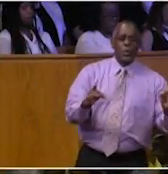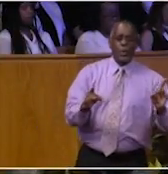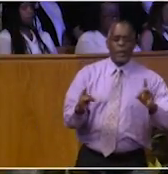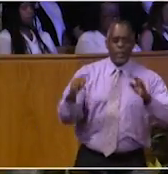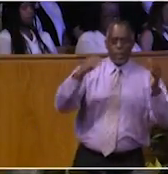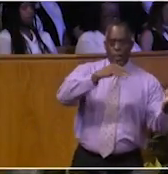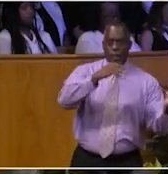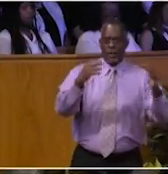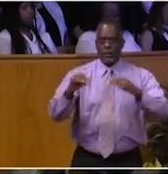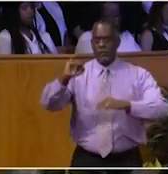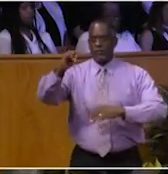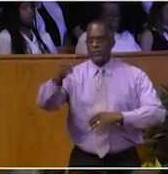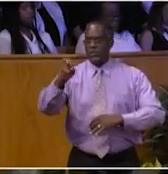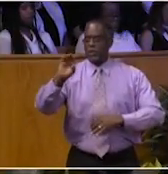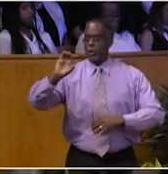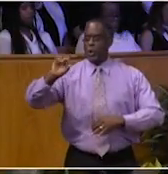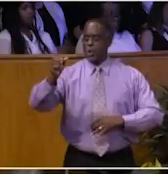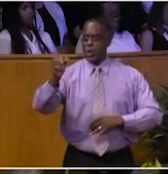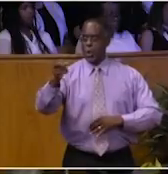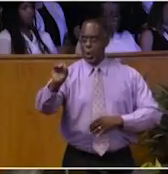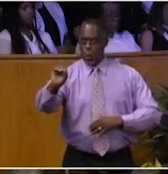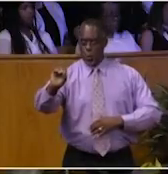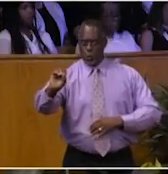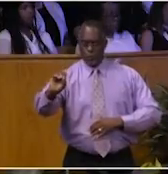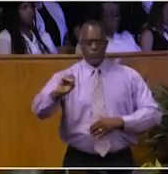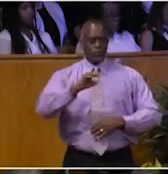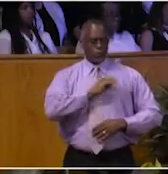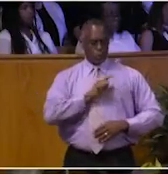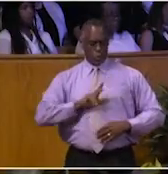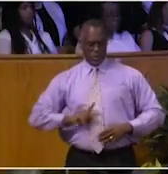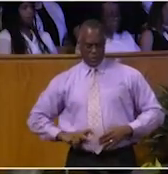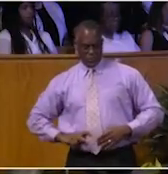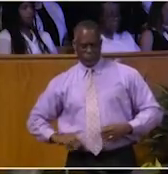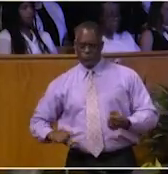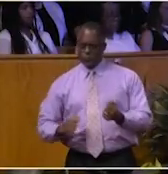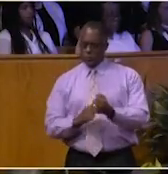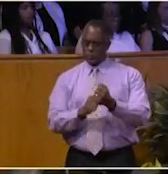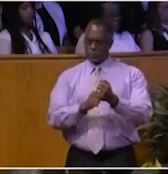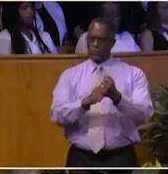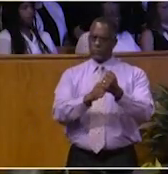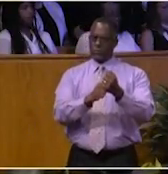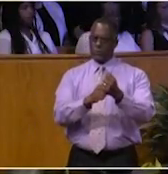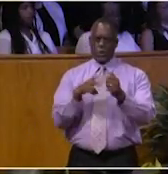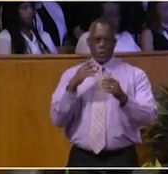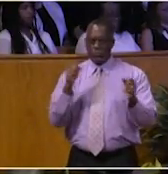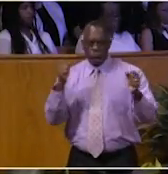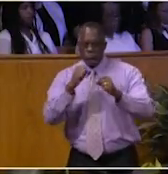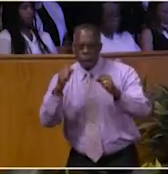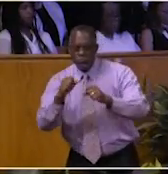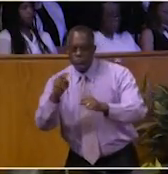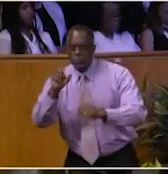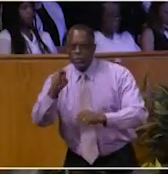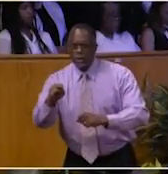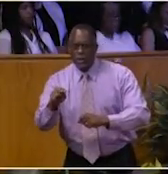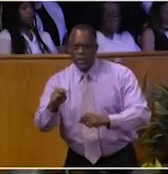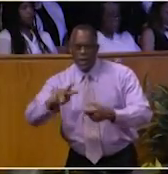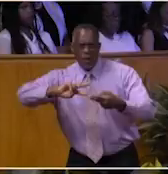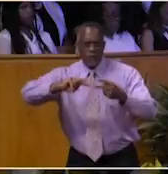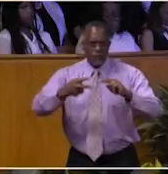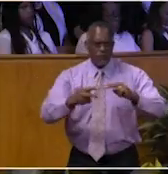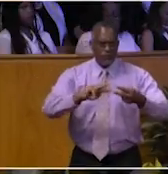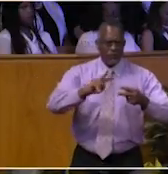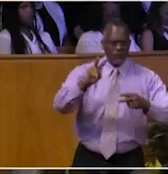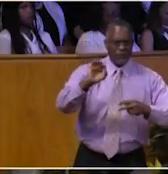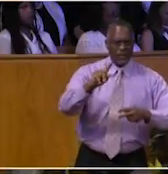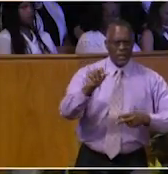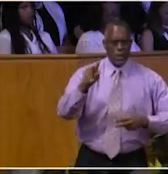he used this example to endorse nonviolent marches in the civil rights movement. Well, this morning I want to return